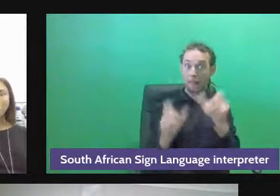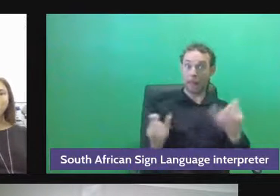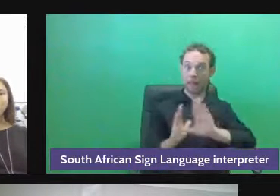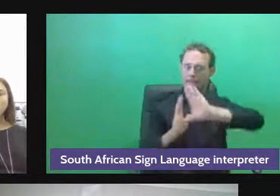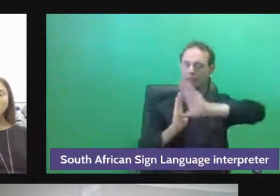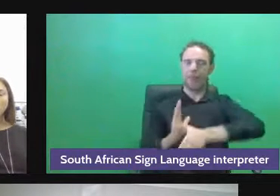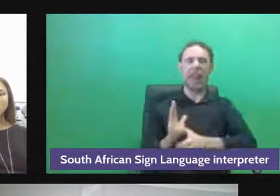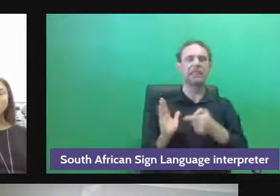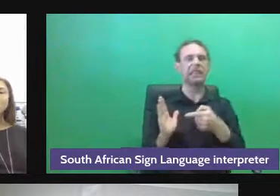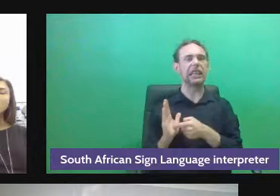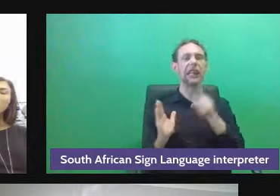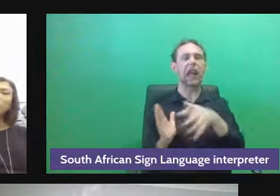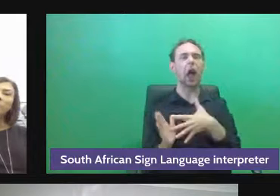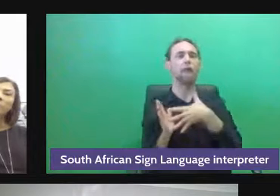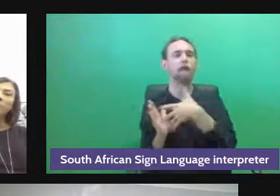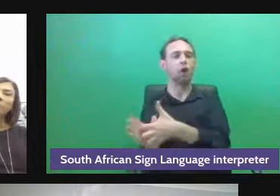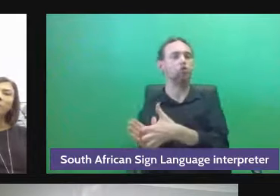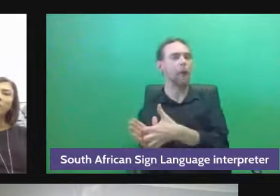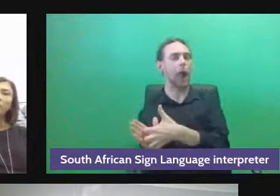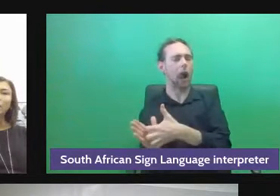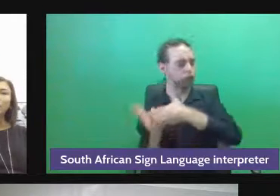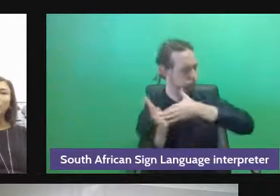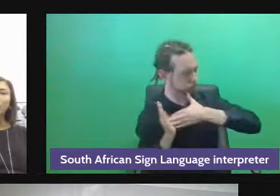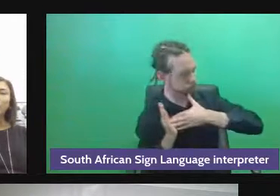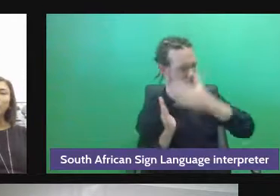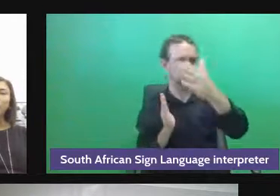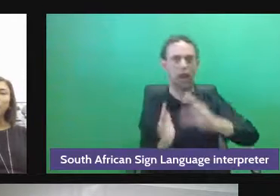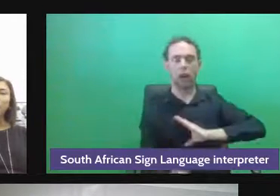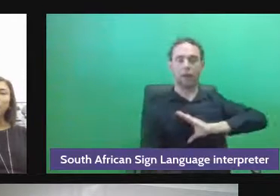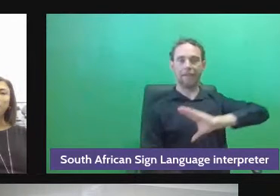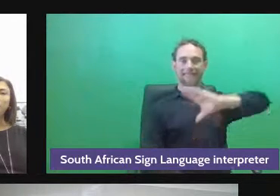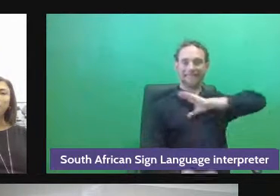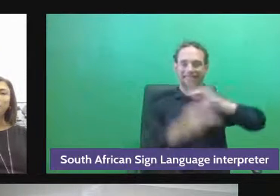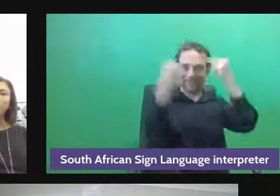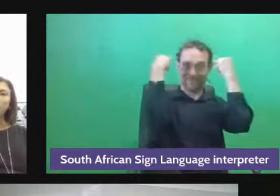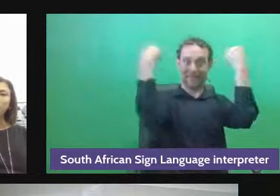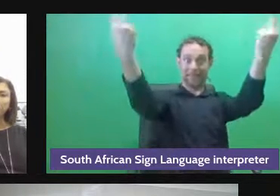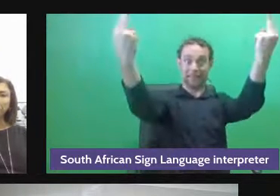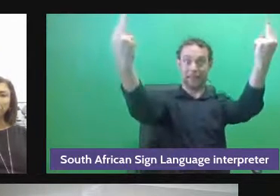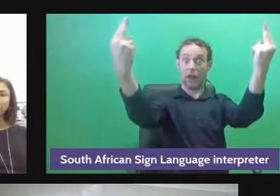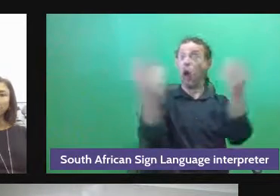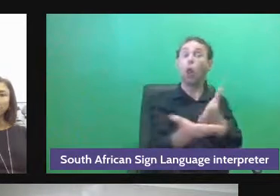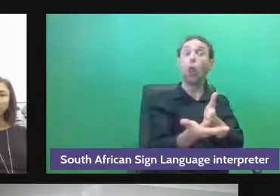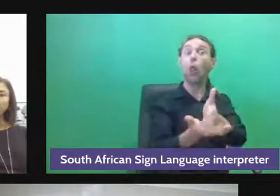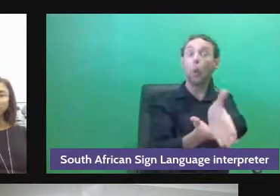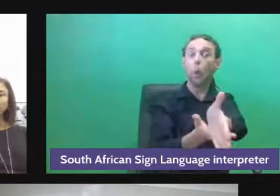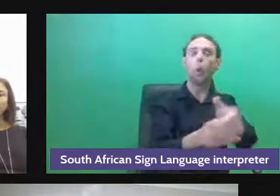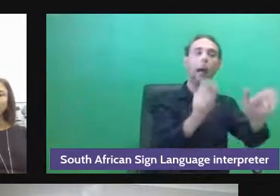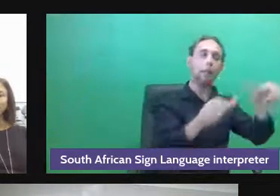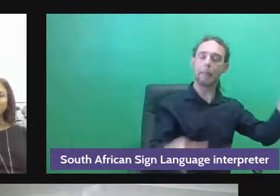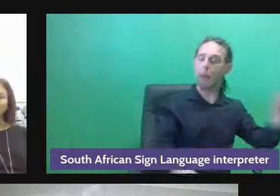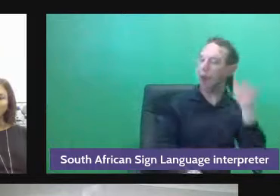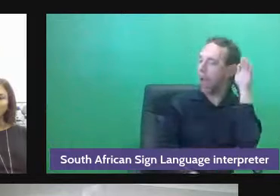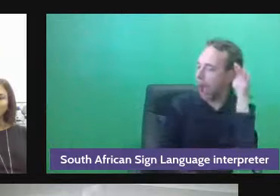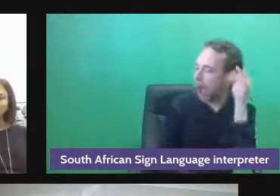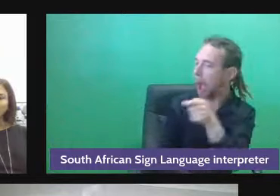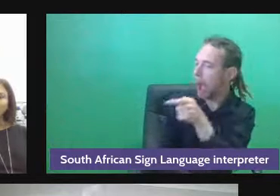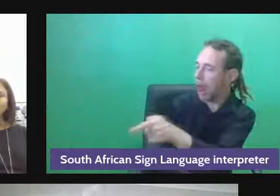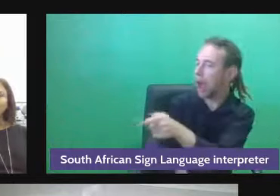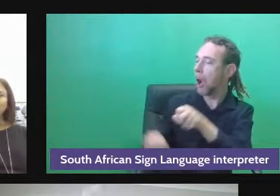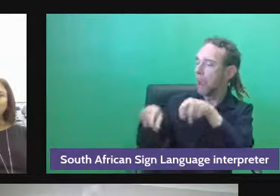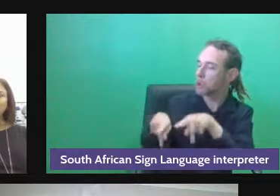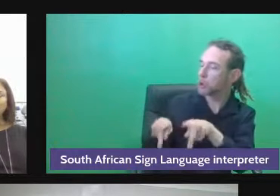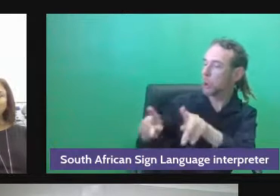of abuse. This involves making sure that their views are heard and that they have the same opportunities